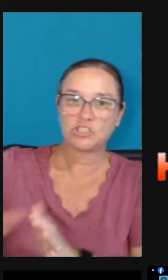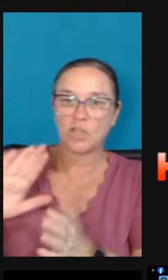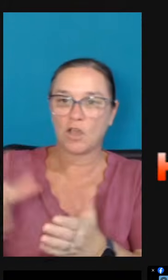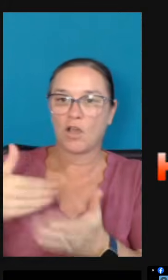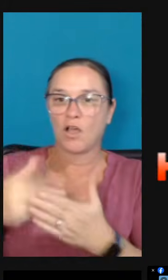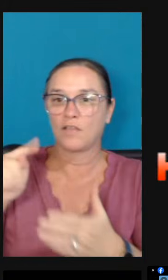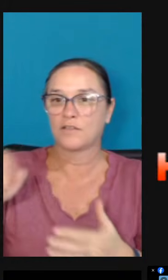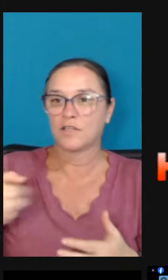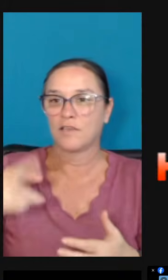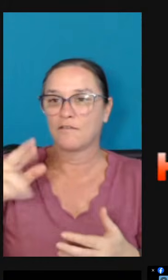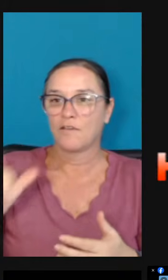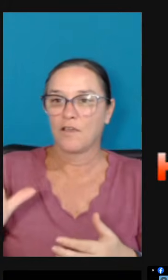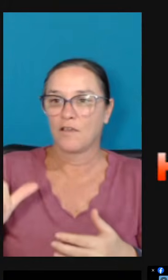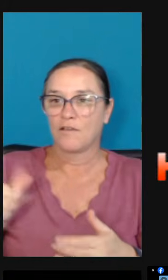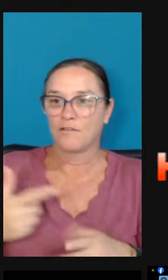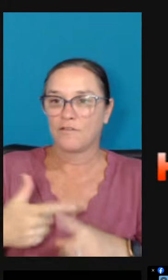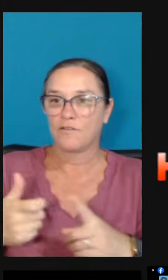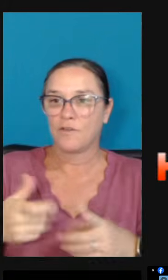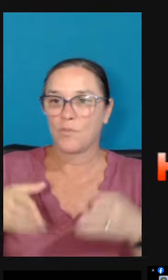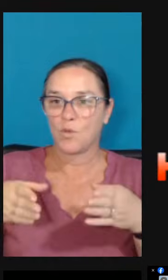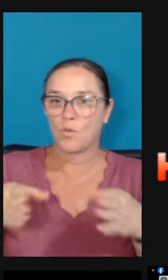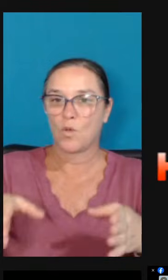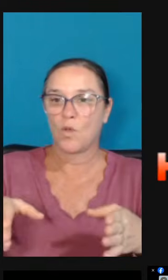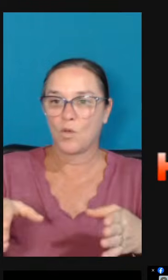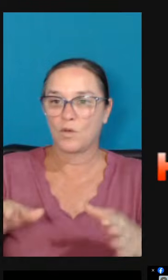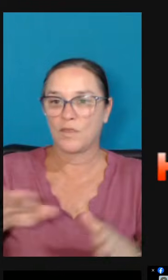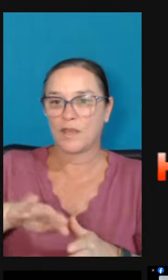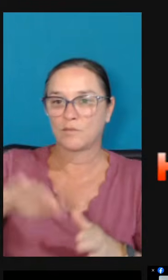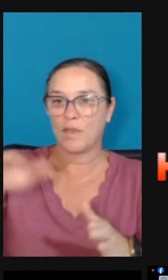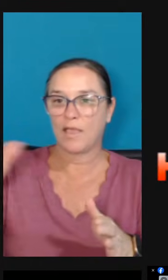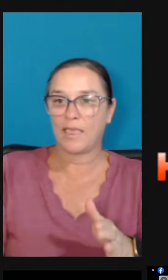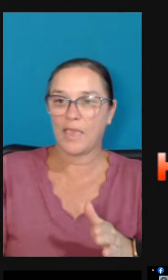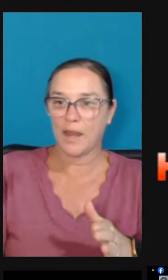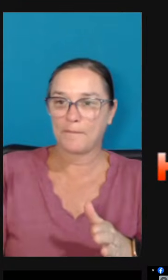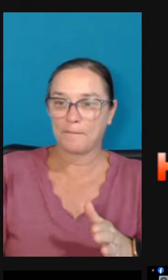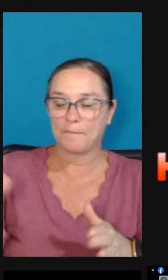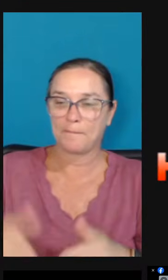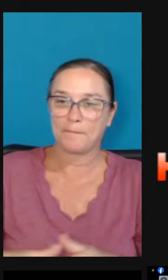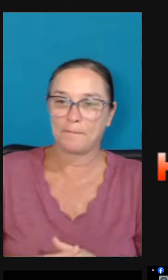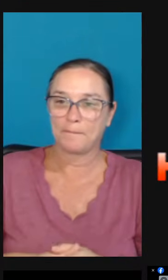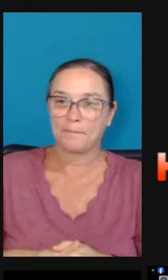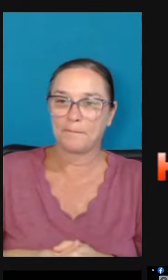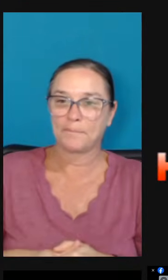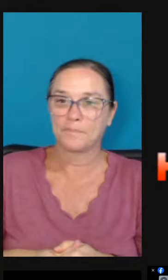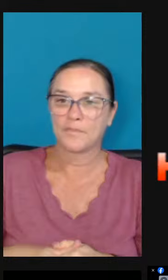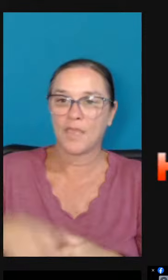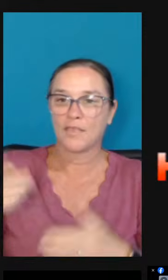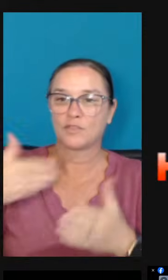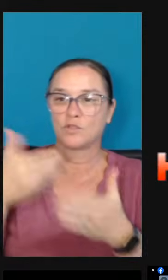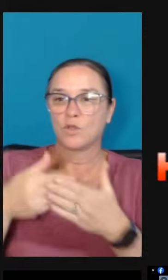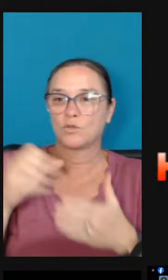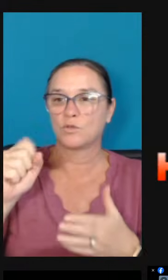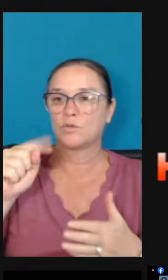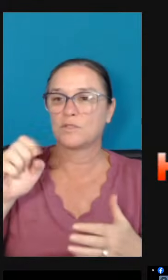road here onto the side. You see it piling up here on this walkway. This is by the steam vents area right